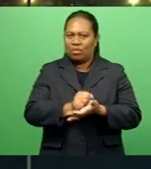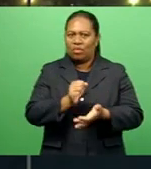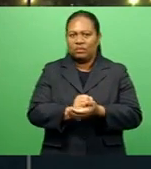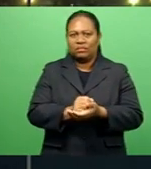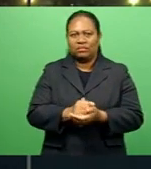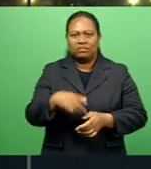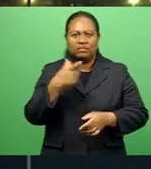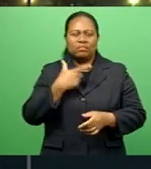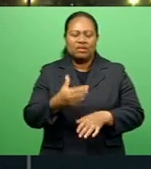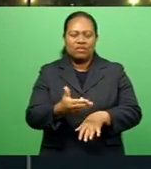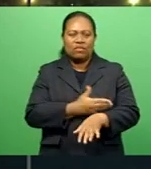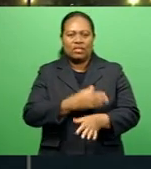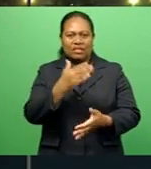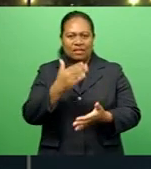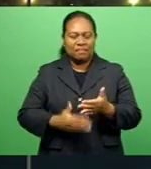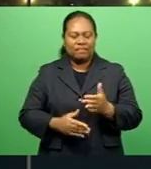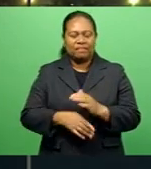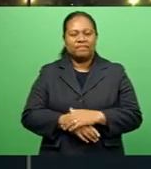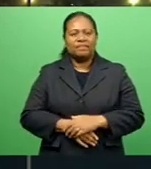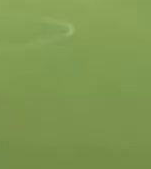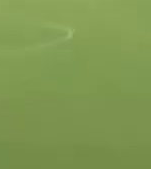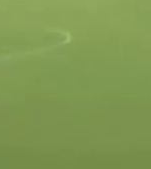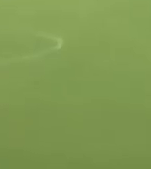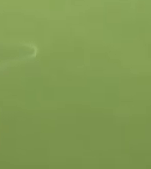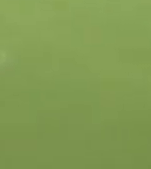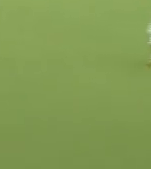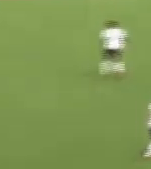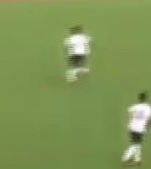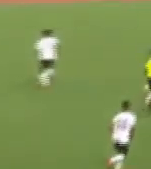the half-time mark. Here's the goal.